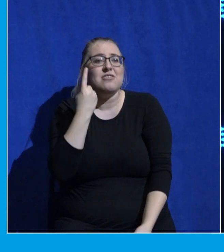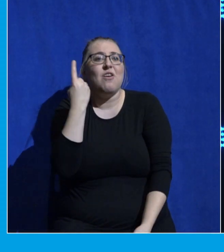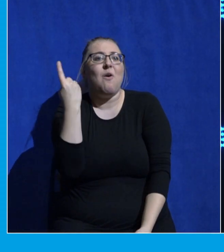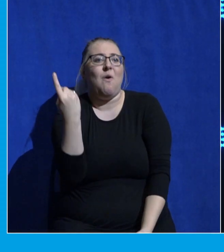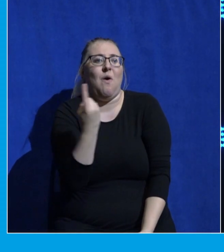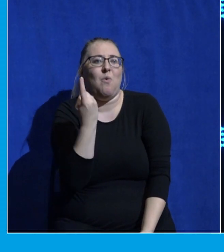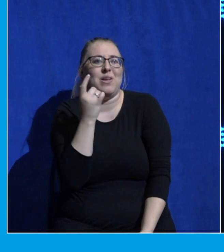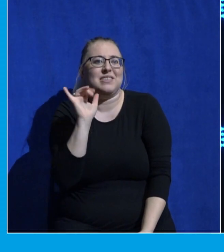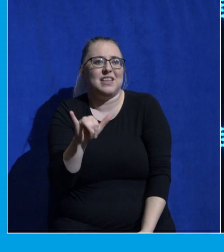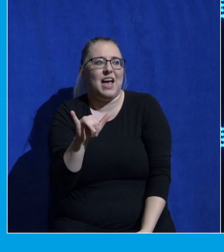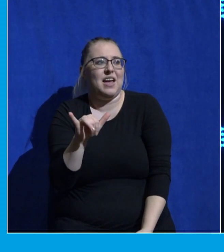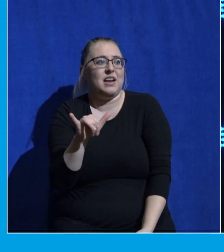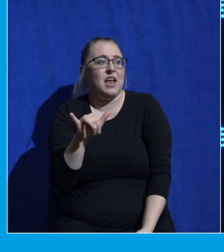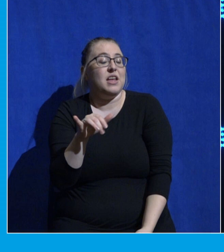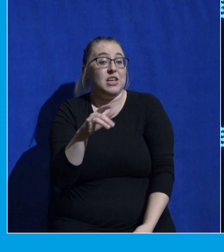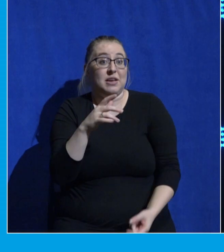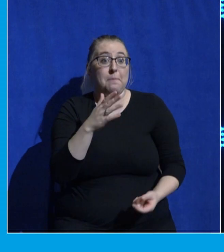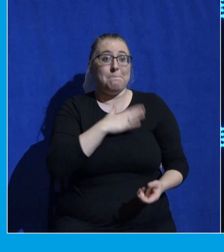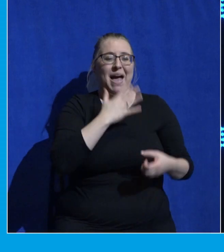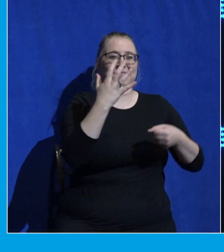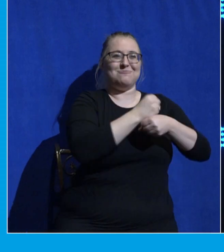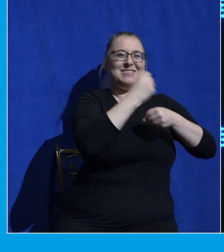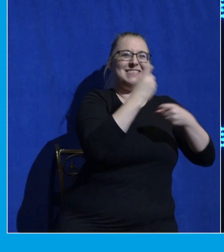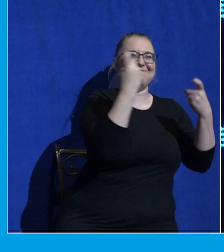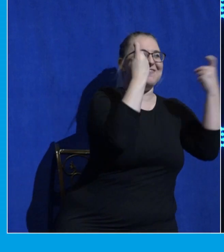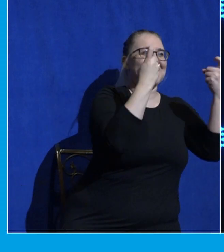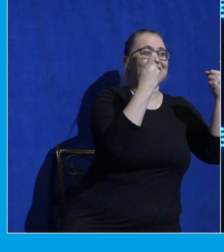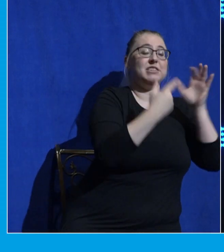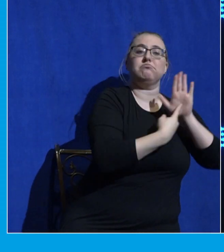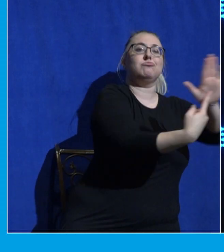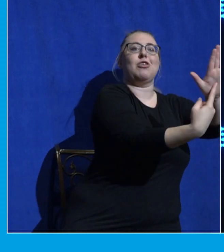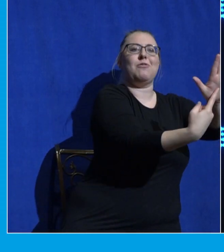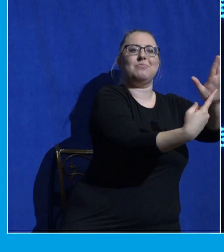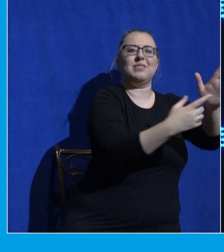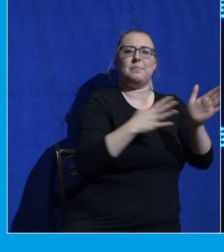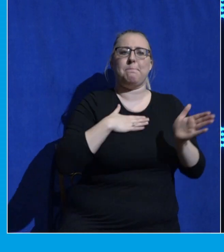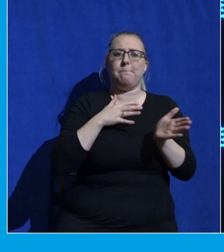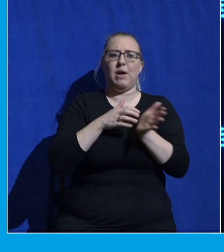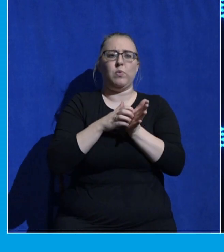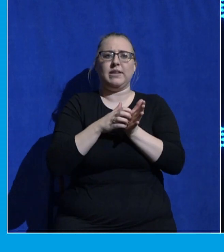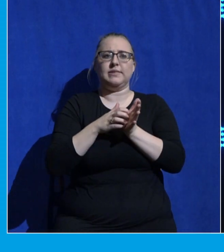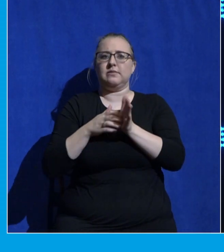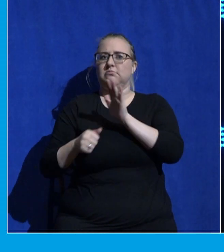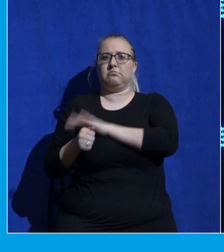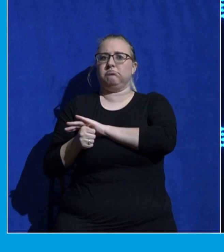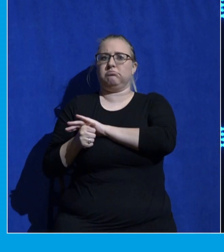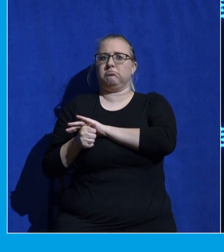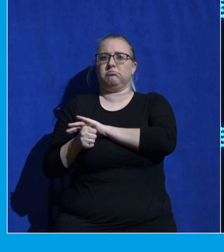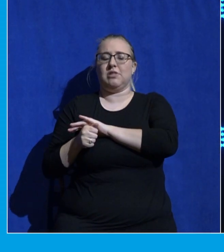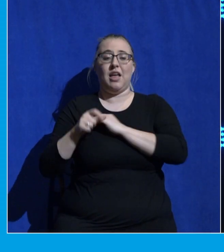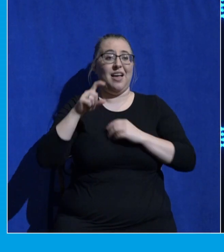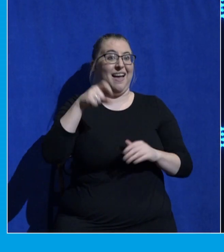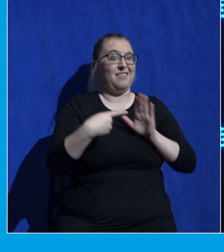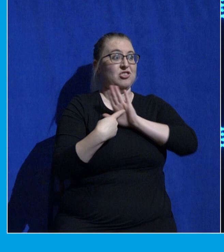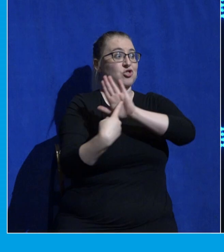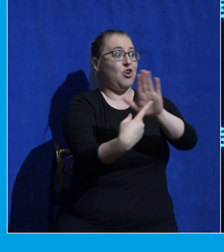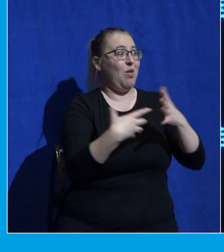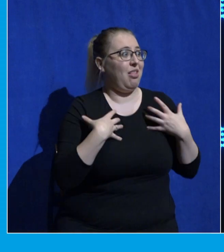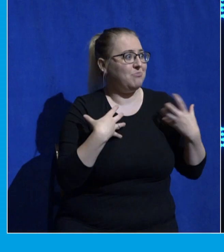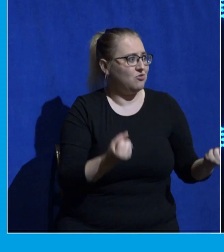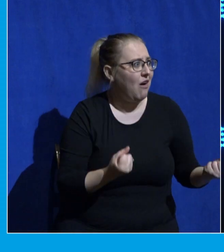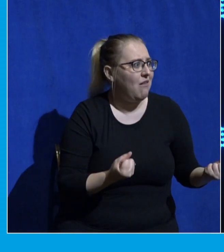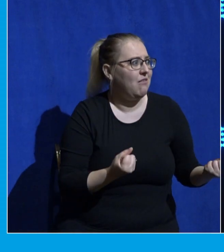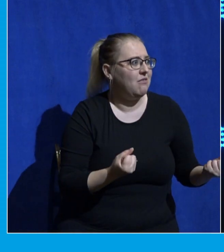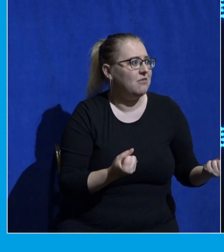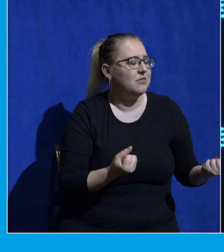this. I'll let you see my wins, but I can't let you see my weaknesses. I've got to be strong. And so I'm